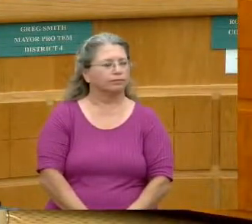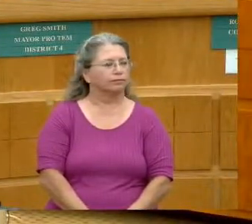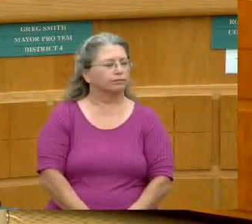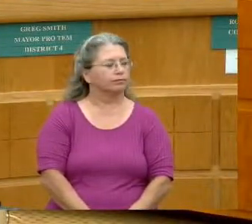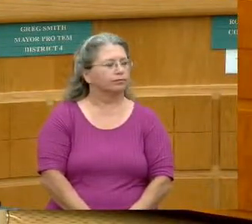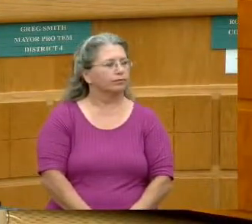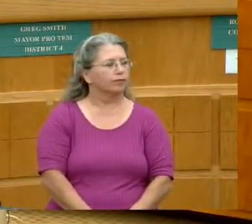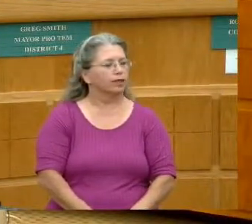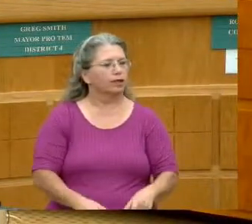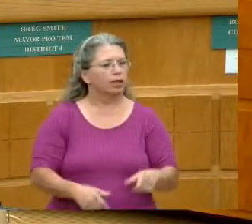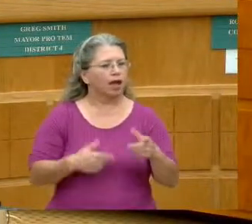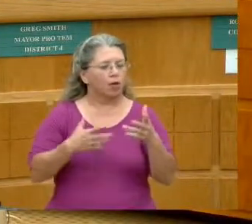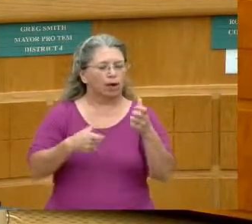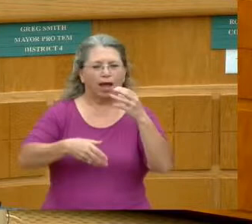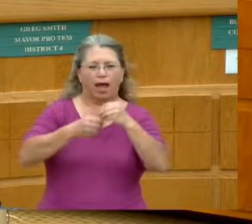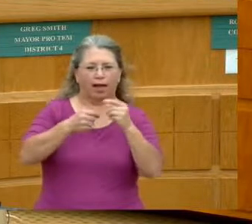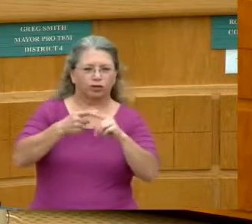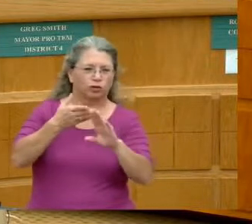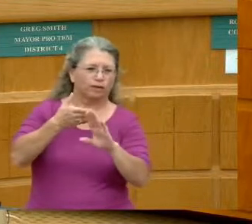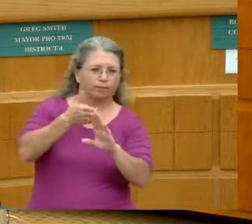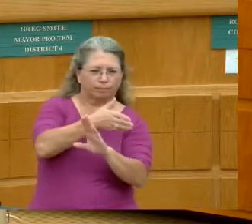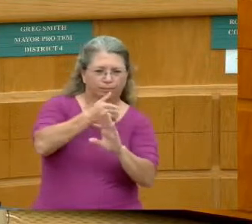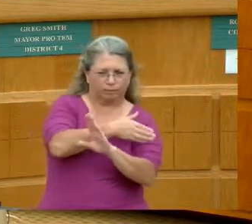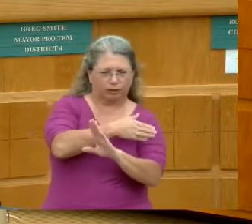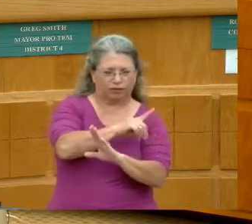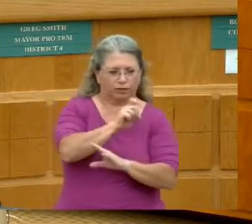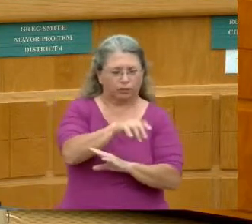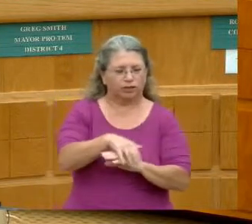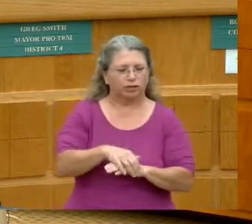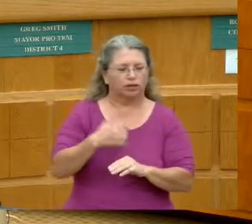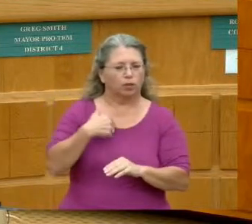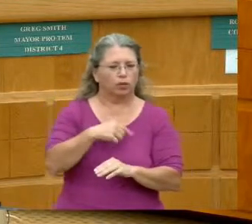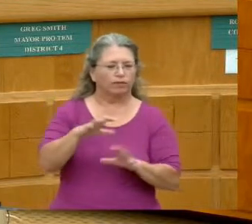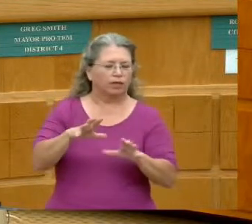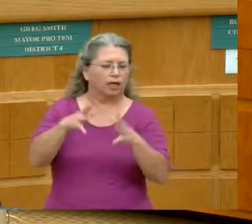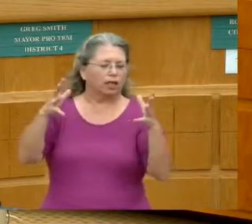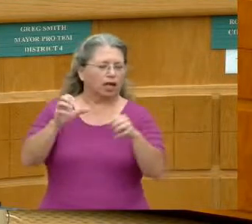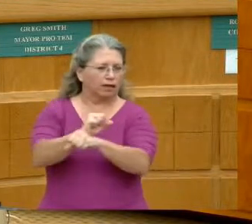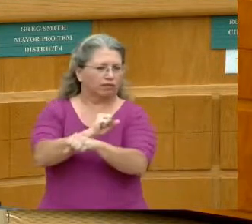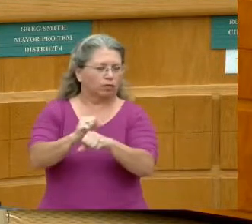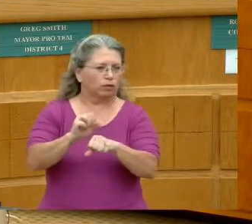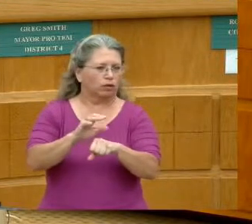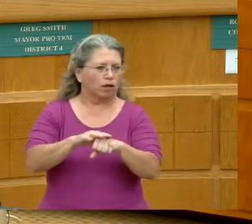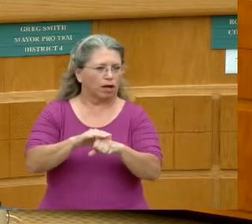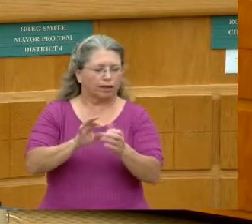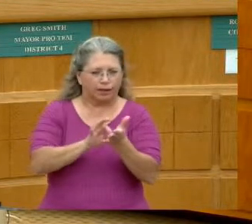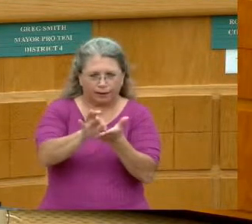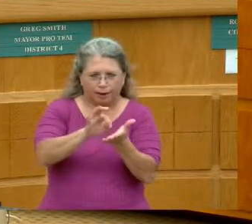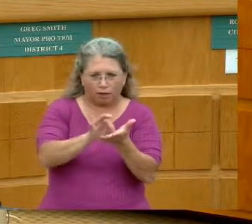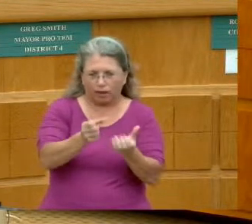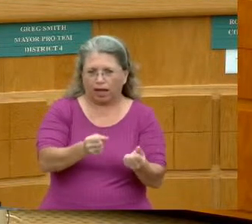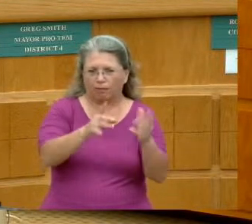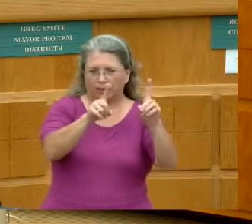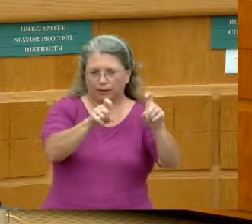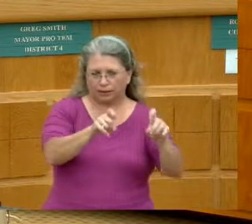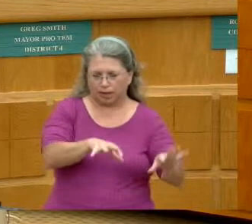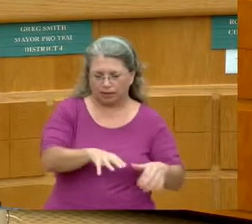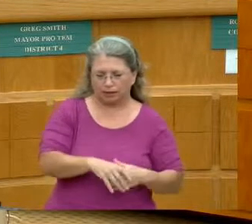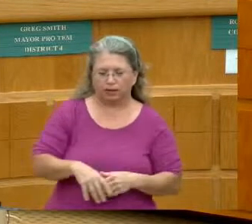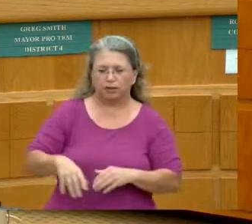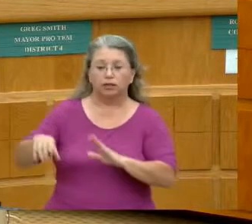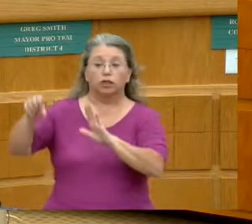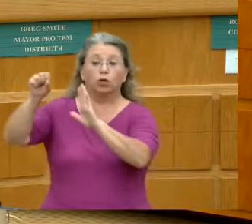Let me add to that prior question too. So I think, because we've done a lot of work on the counting the number of tests. So the state's